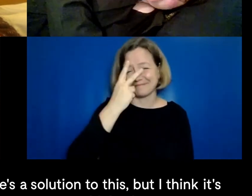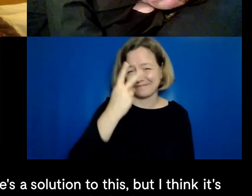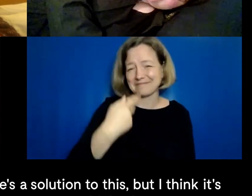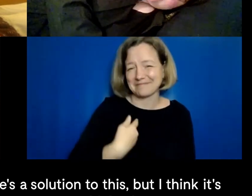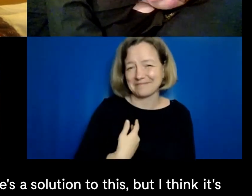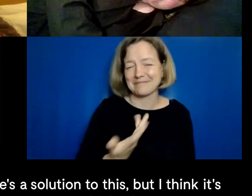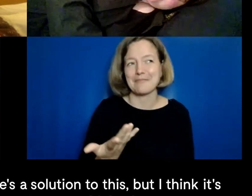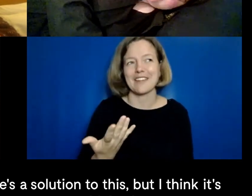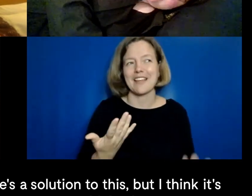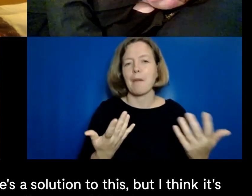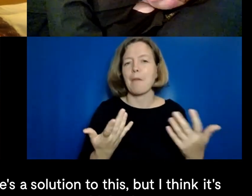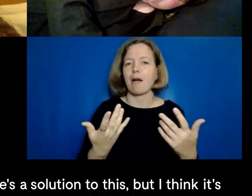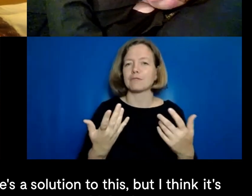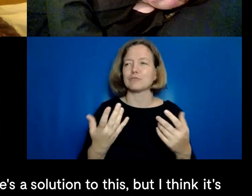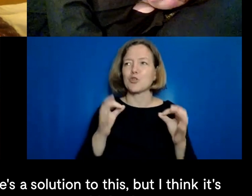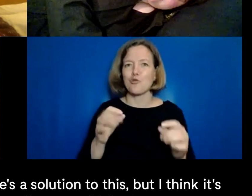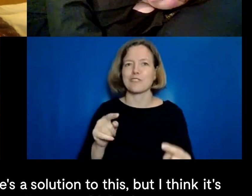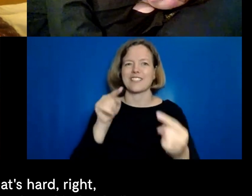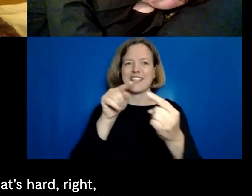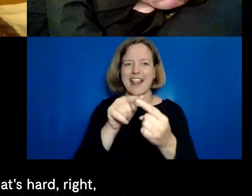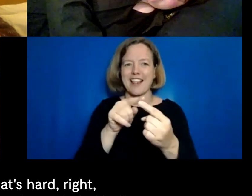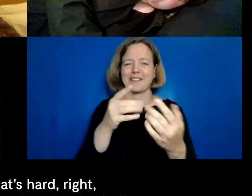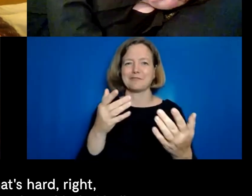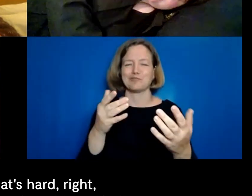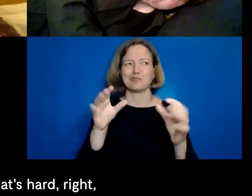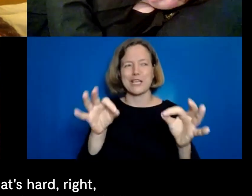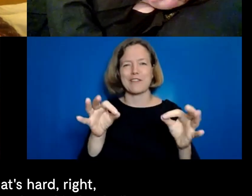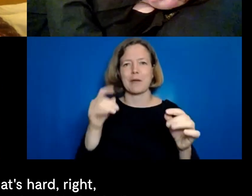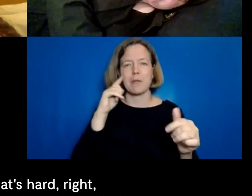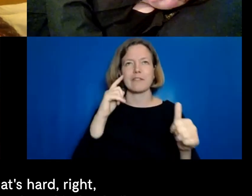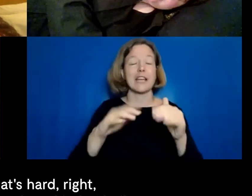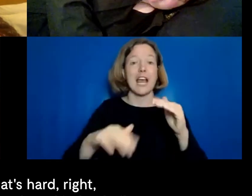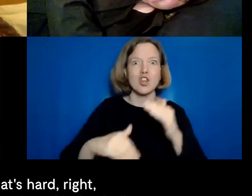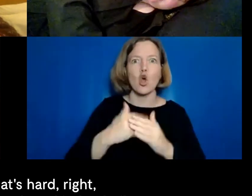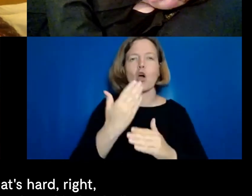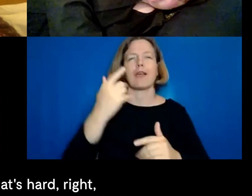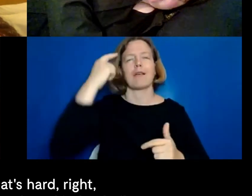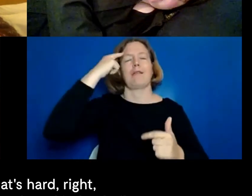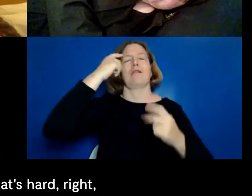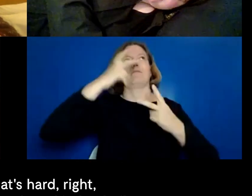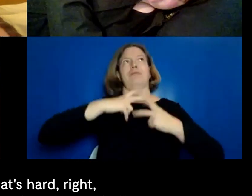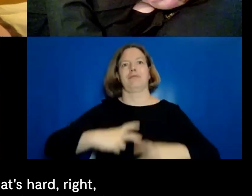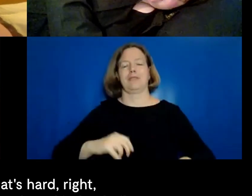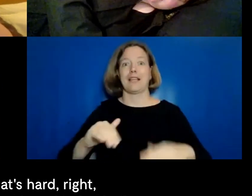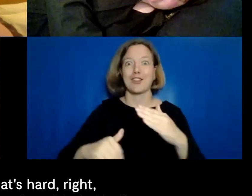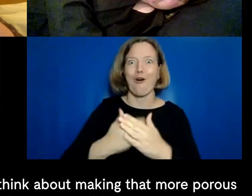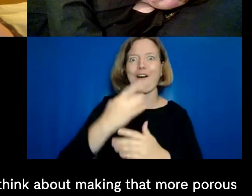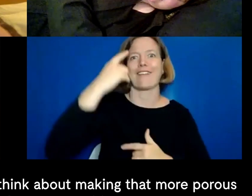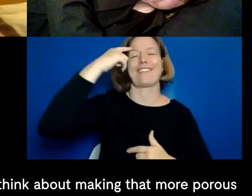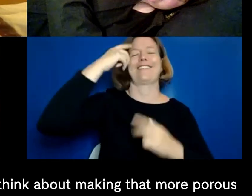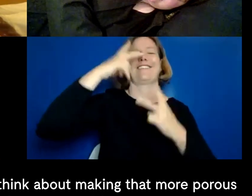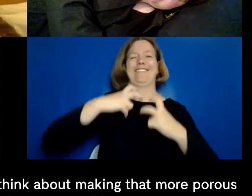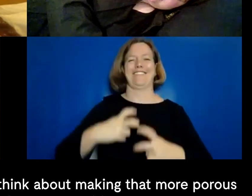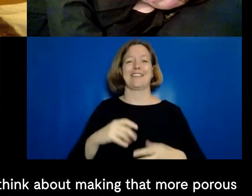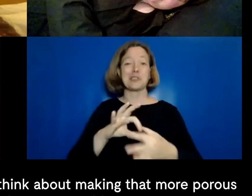goal, always an effort to rethink who we are. And that's hard, right? Because it's something that I have kind of built my career on and built my